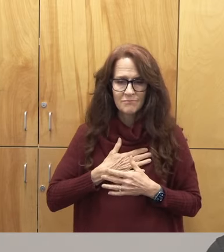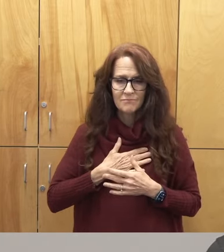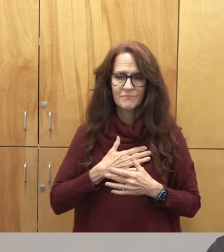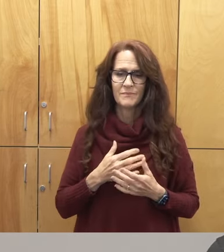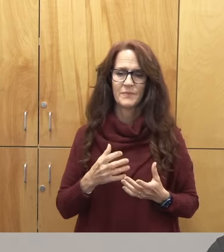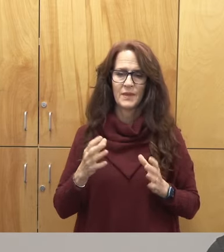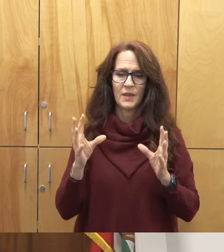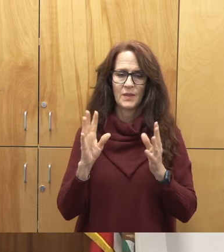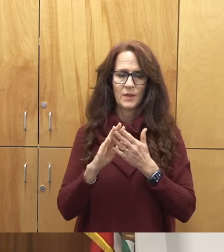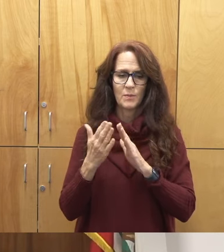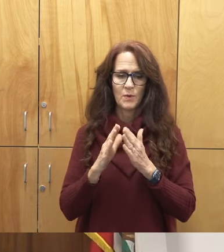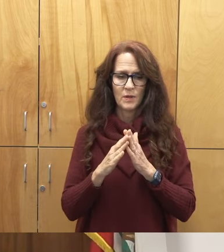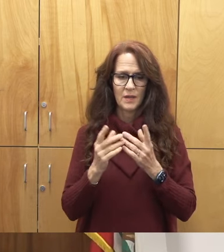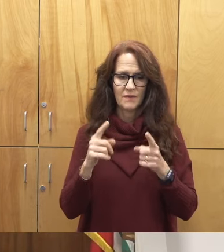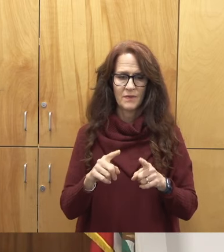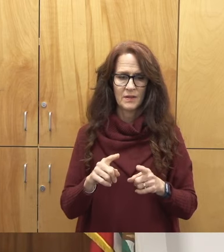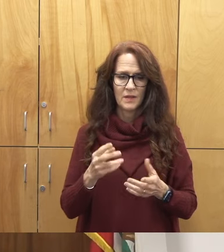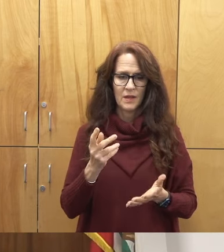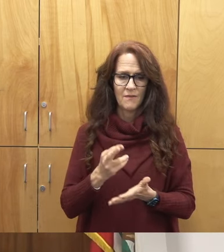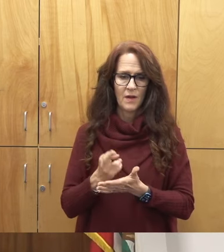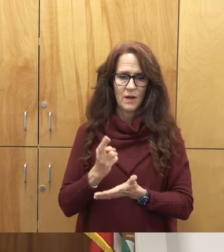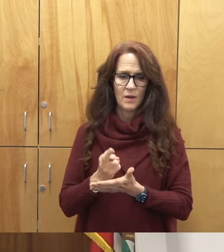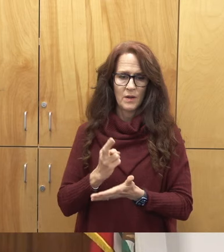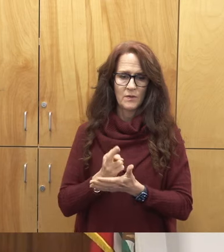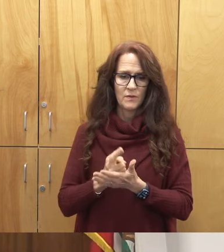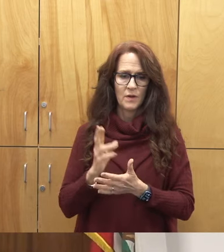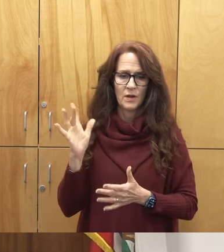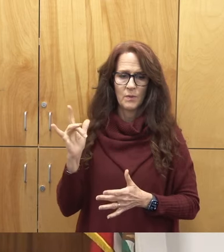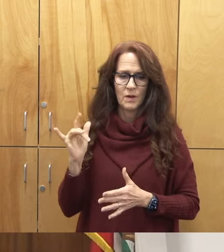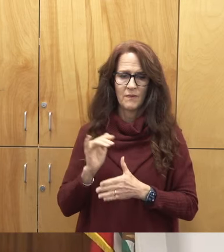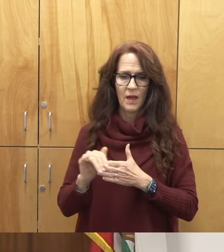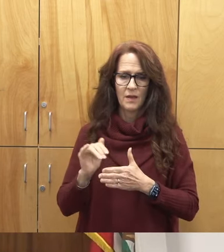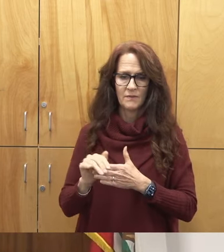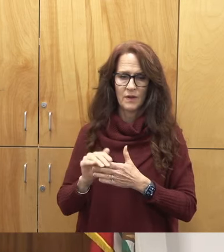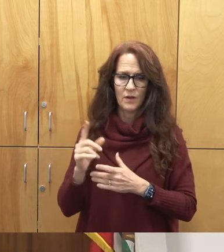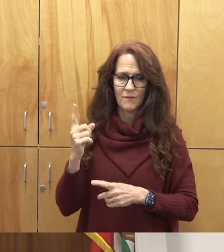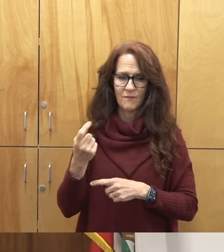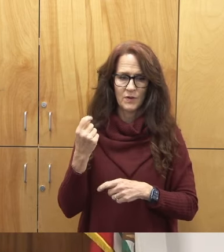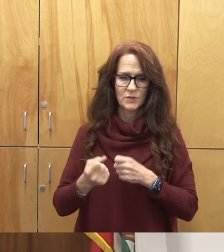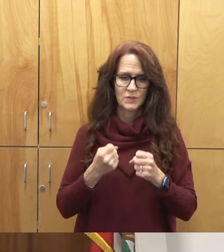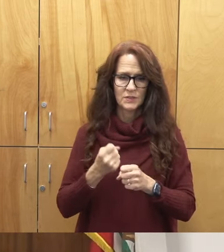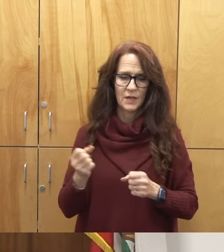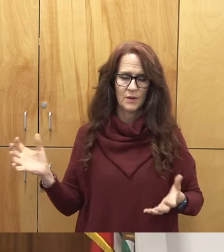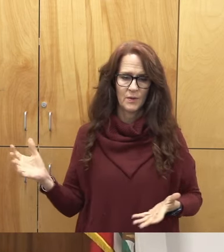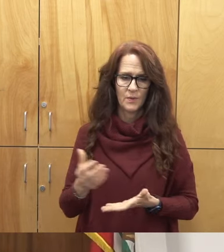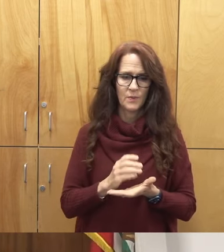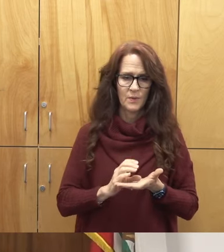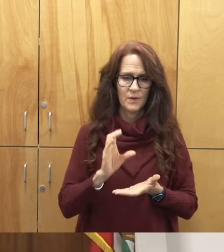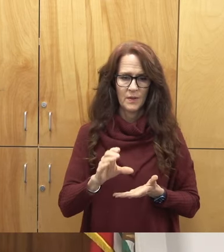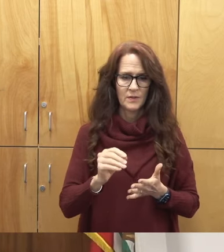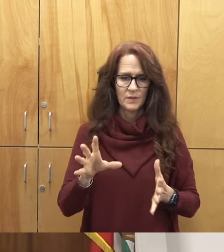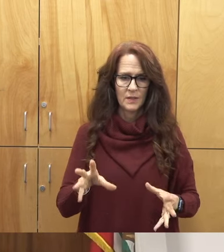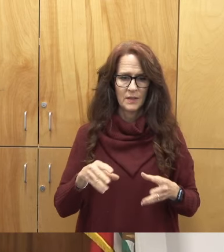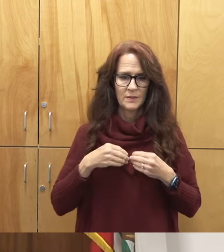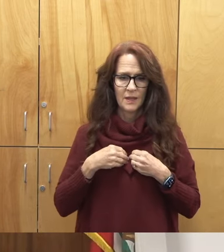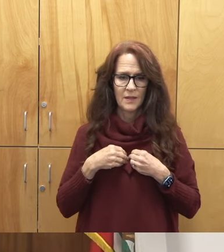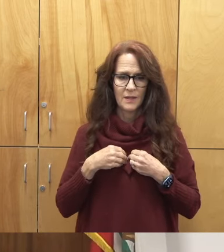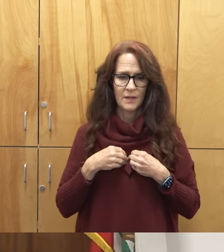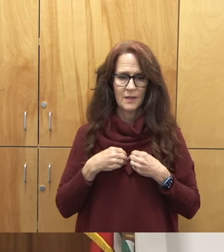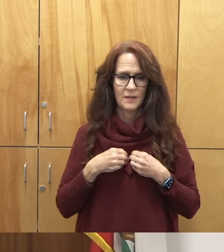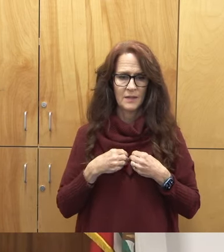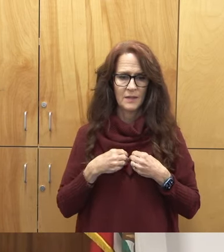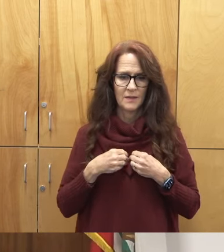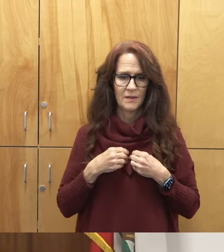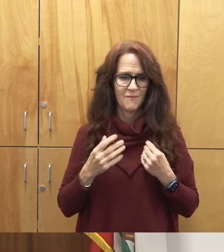event that she said that she fundraised for $25 that first year, and that student accepted that as if it